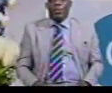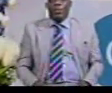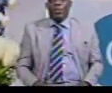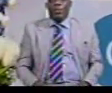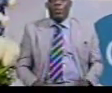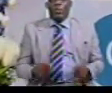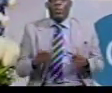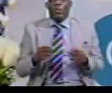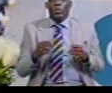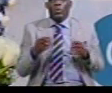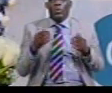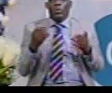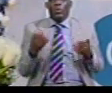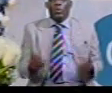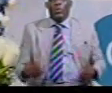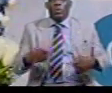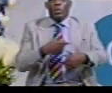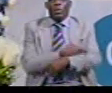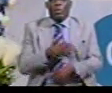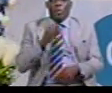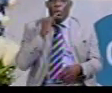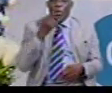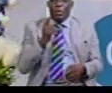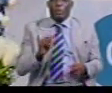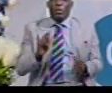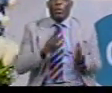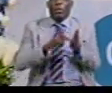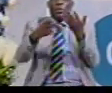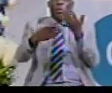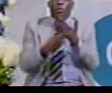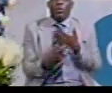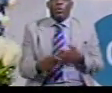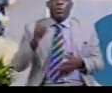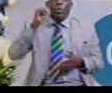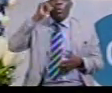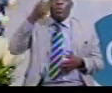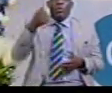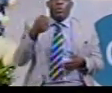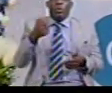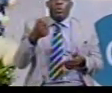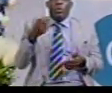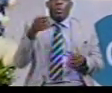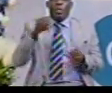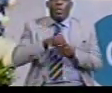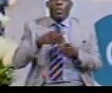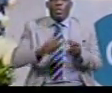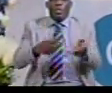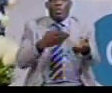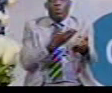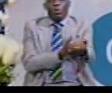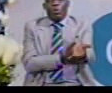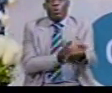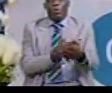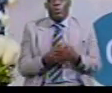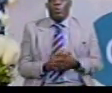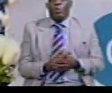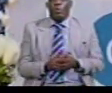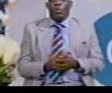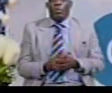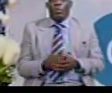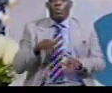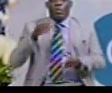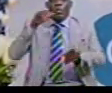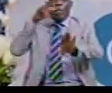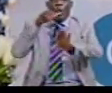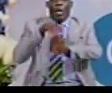Today is the crusade. Aujourd'hui c'est la croisade. And tomorrow in the morning. Demain matin. At